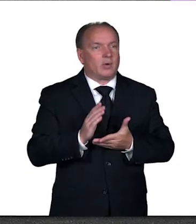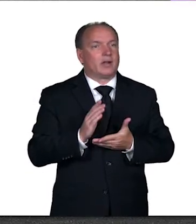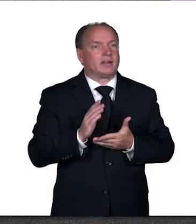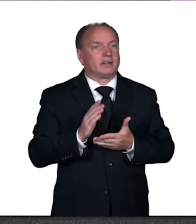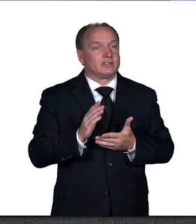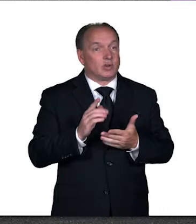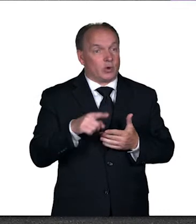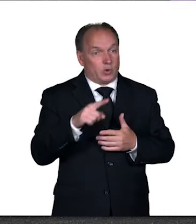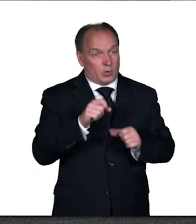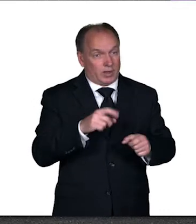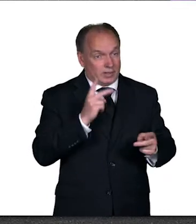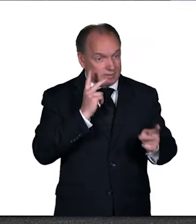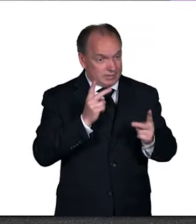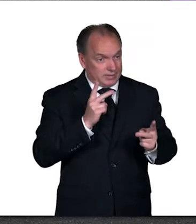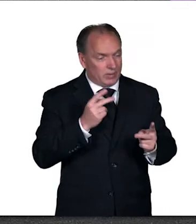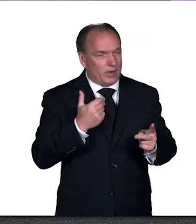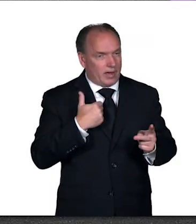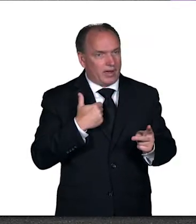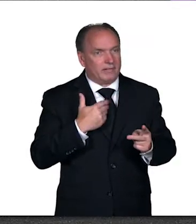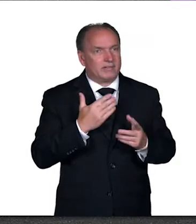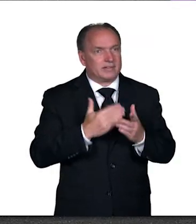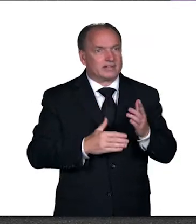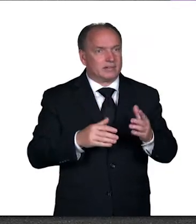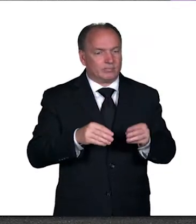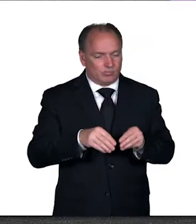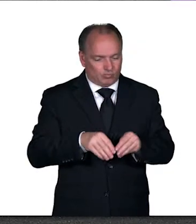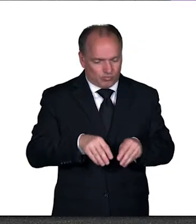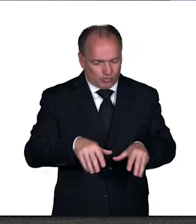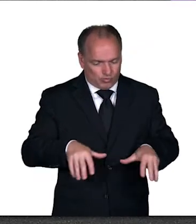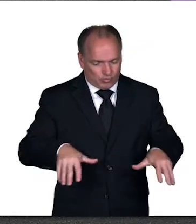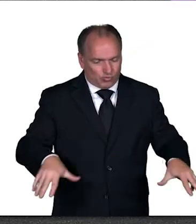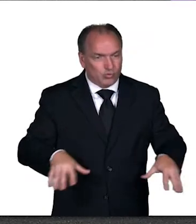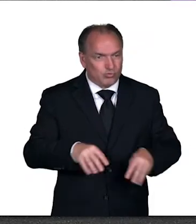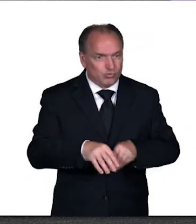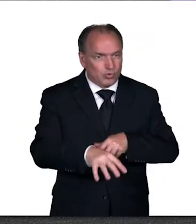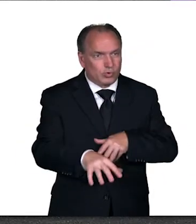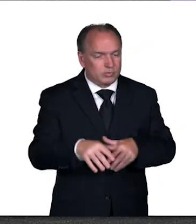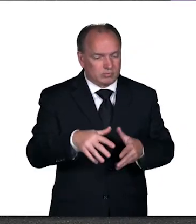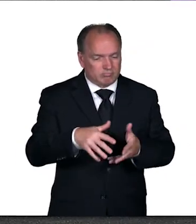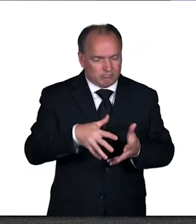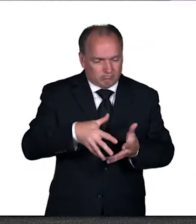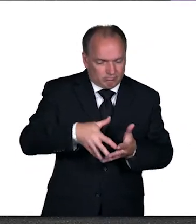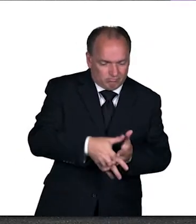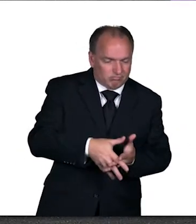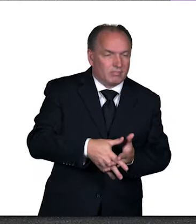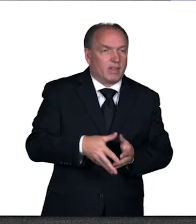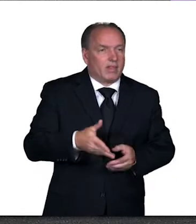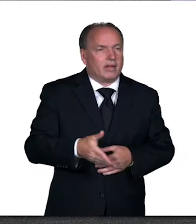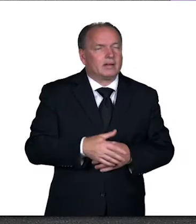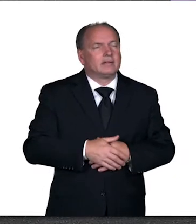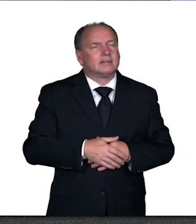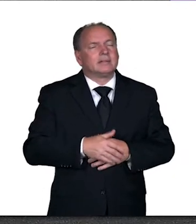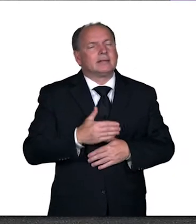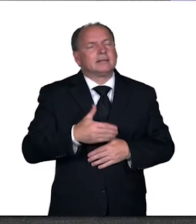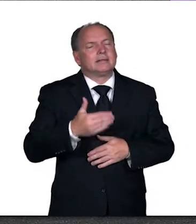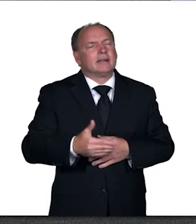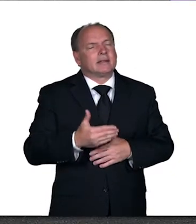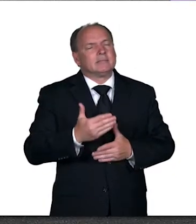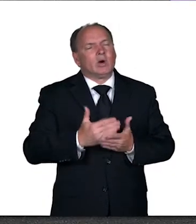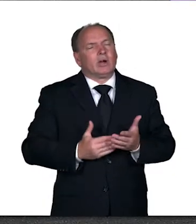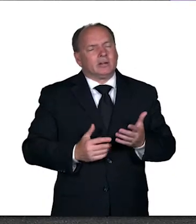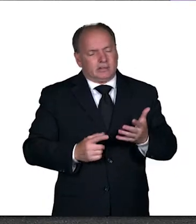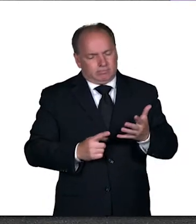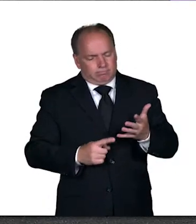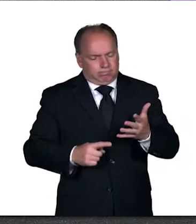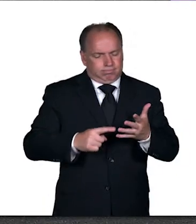Alrighty, so you can see we have some roots at the bottom of our plant. Now, what was the next part